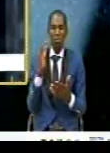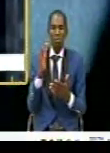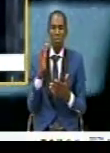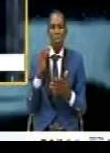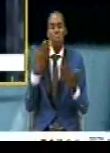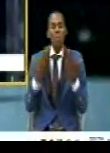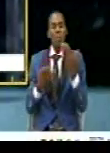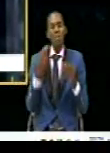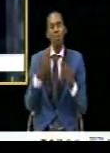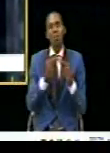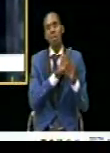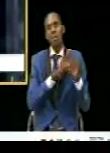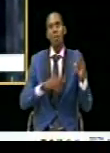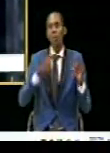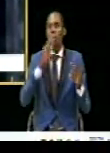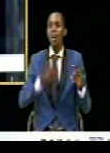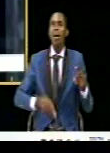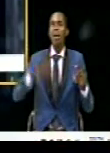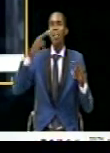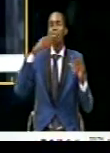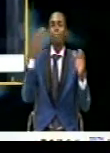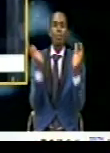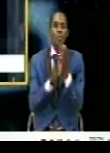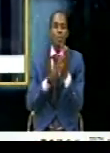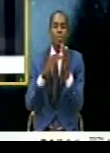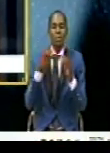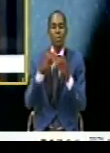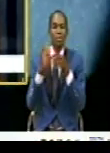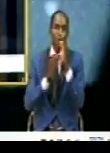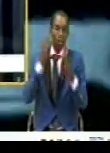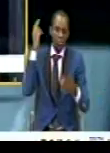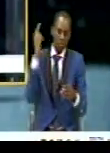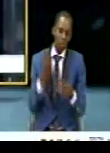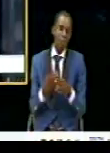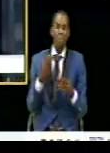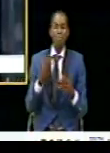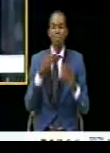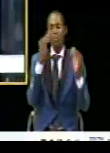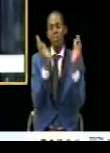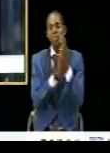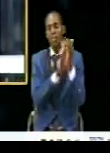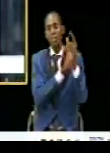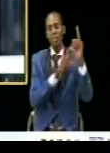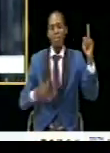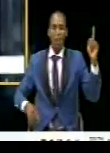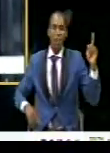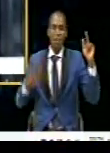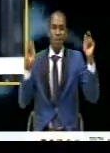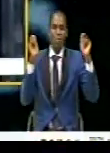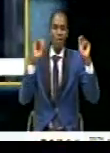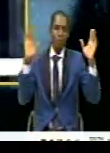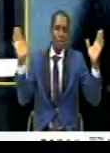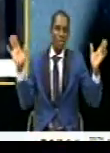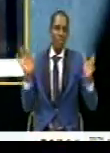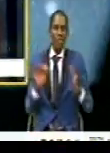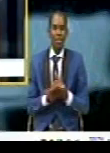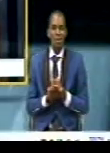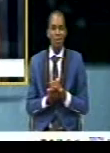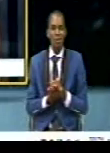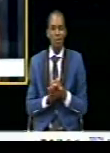for the past 25 years just cease instantly. May the name of the Lord be highly exalted in Jesus'